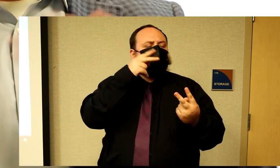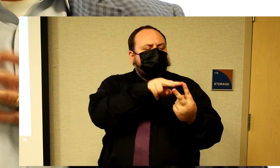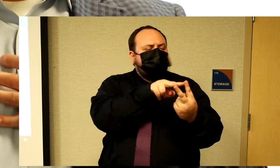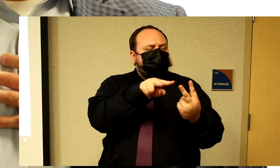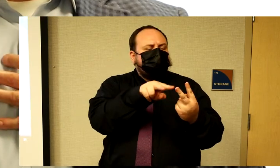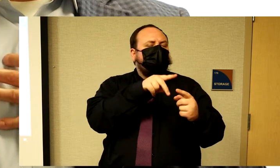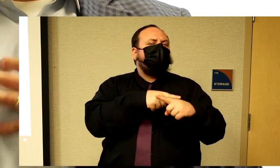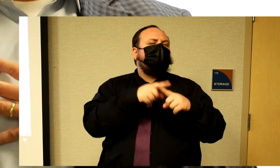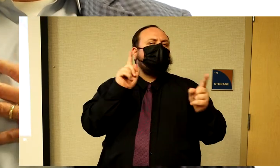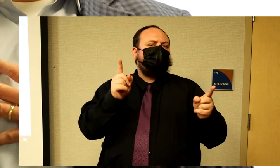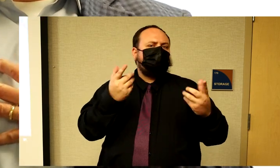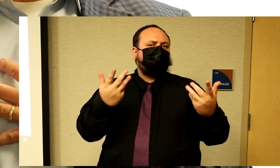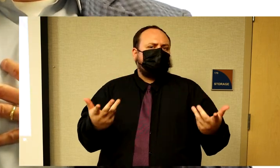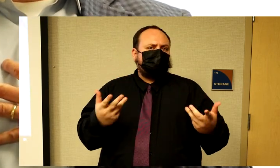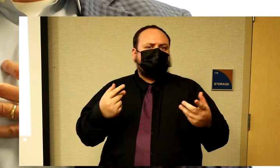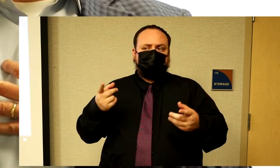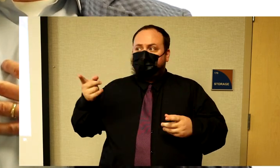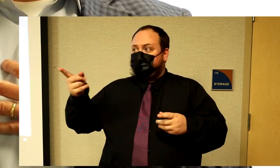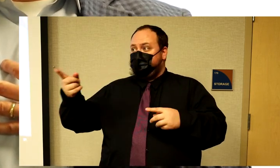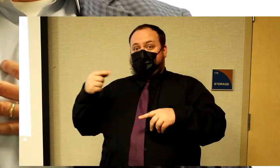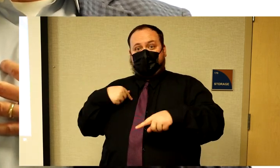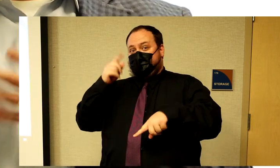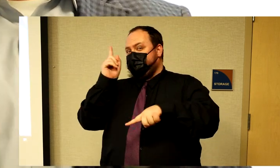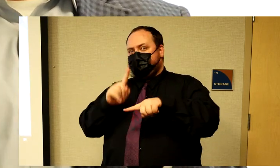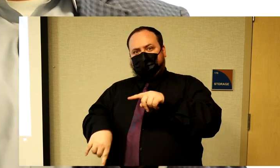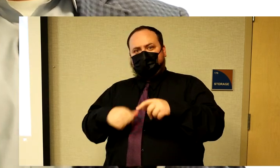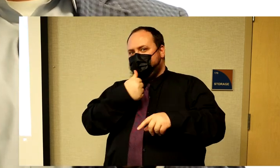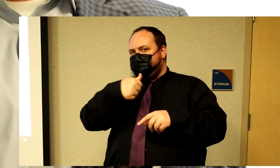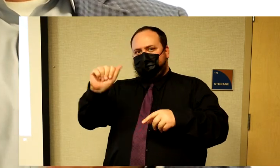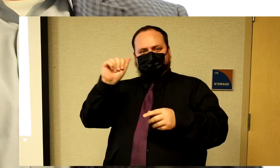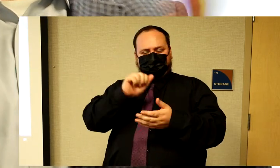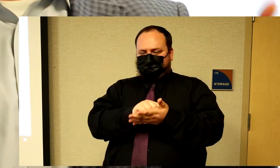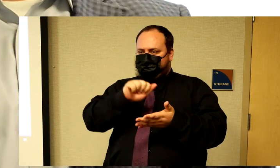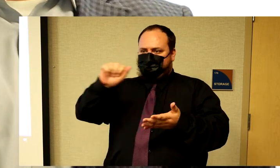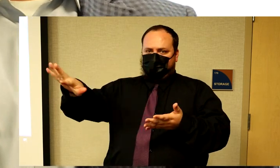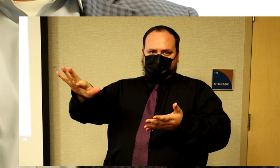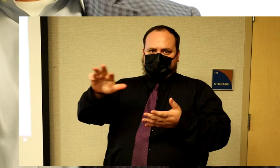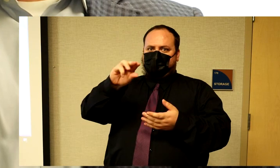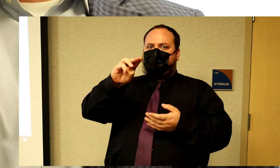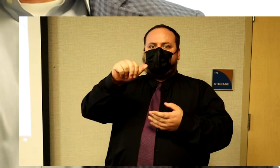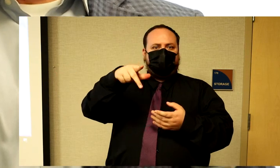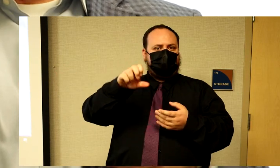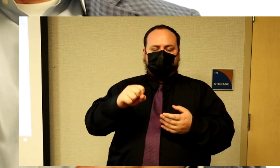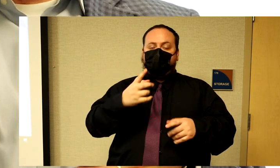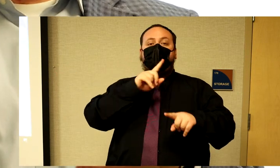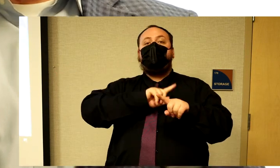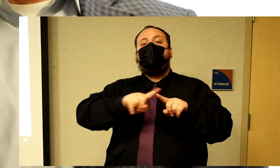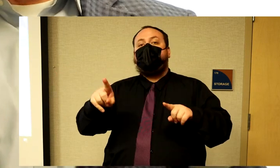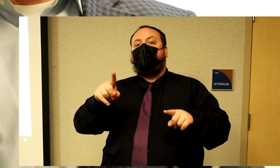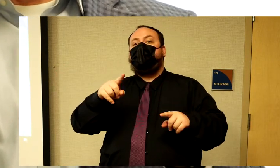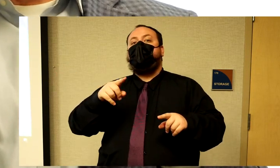told you is can't take any maps off the table today. They'll still be there. You can all just ignore them next time.